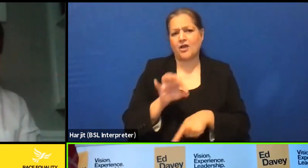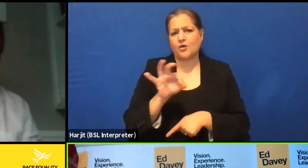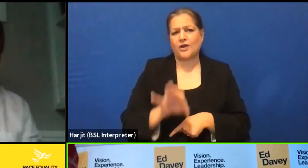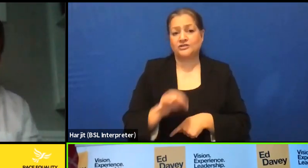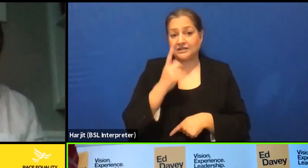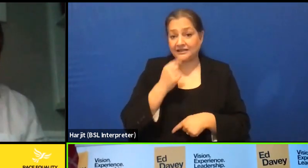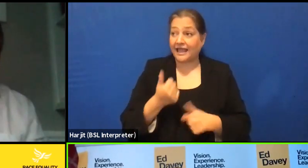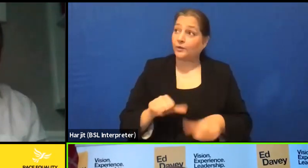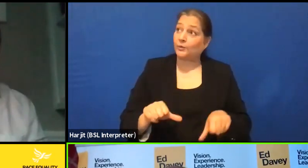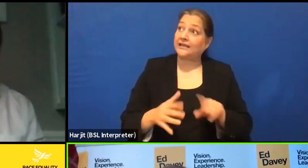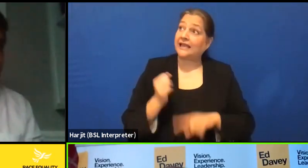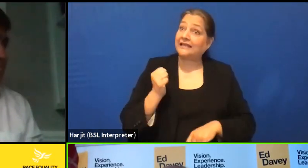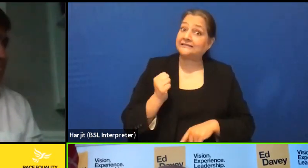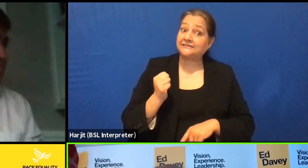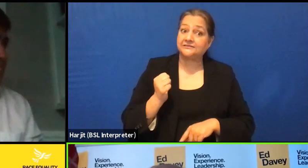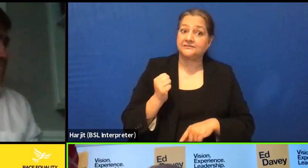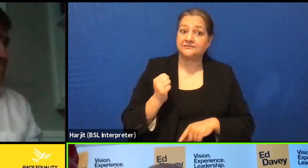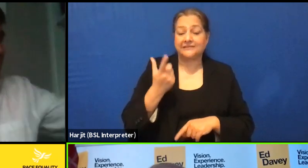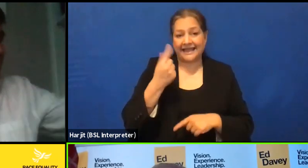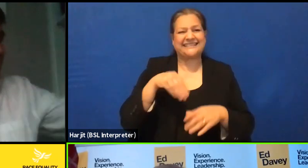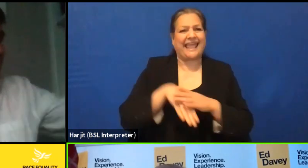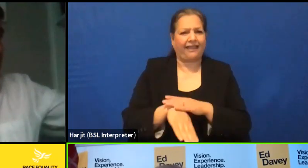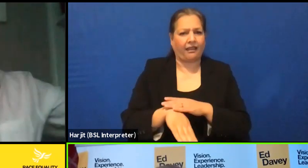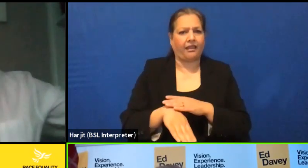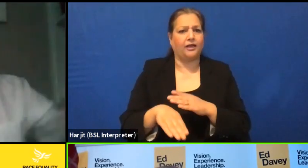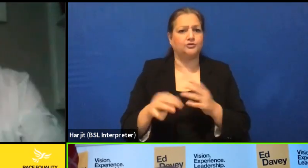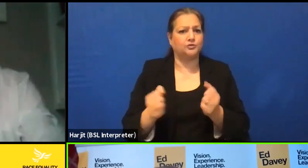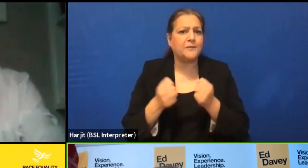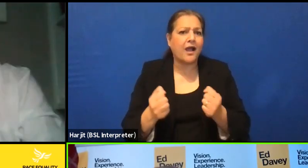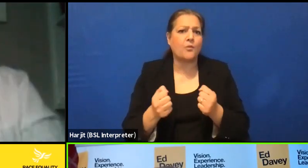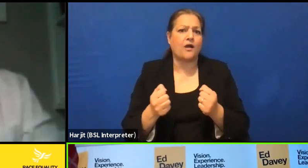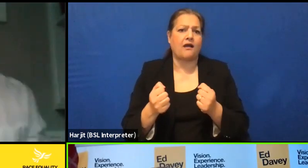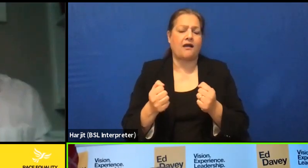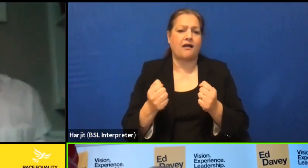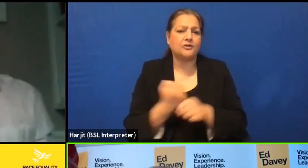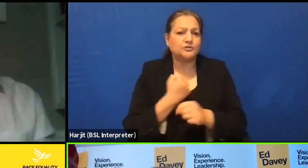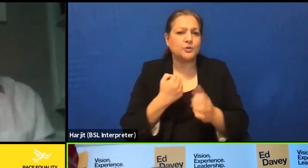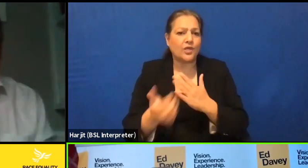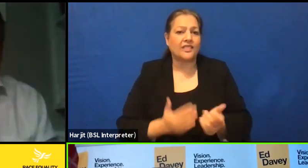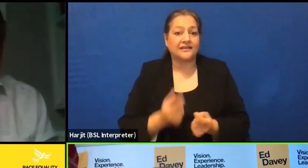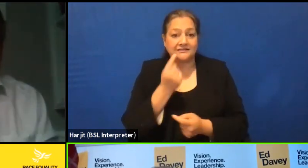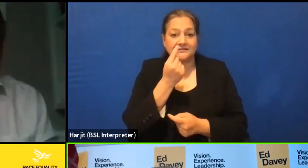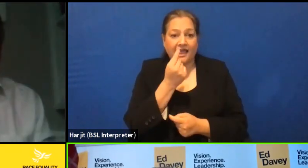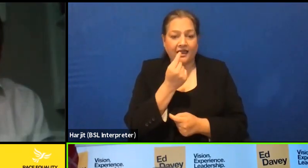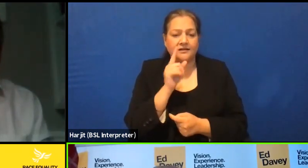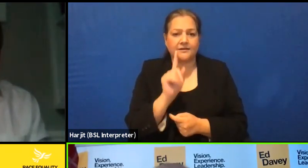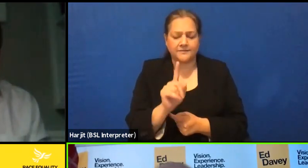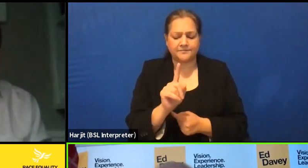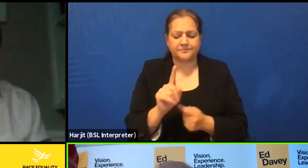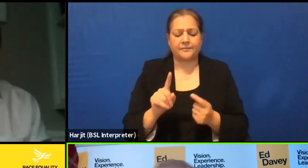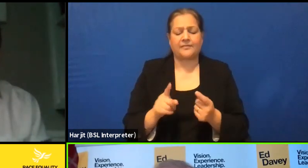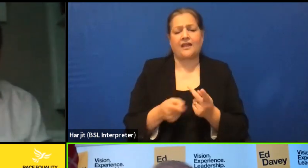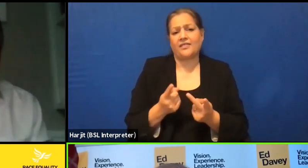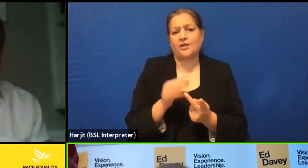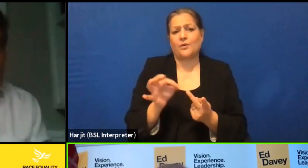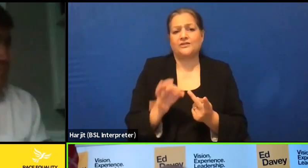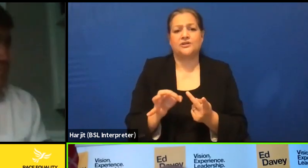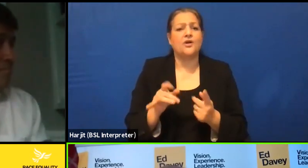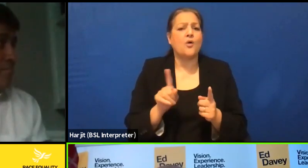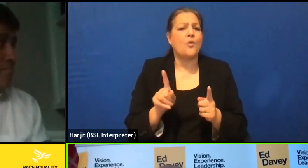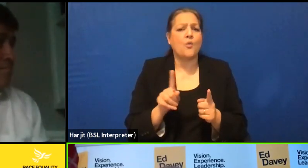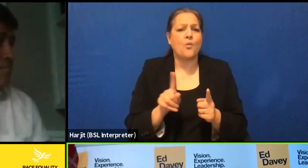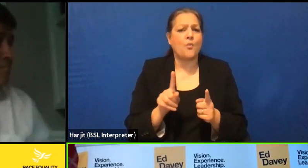it is what it's all about. It's getting to power and doing stuff. Then is what sort of PR? Now, I'm